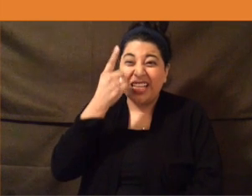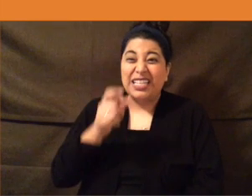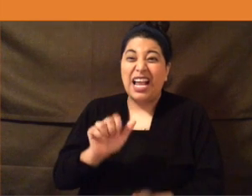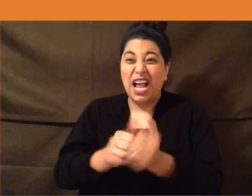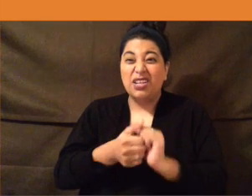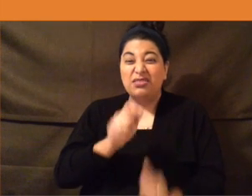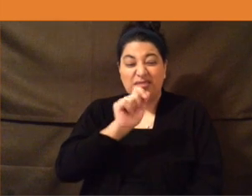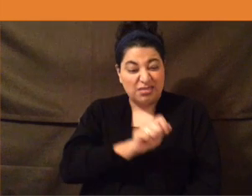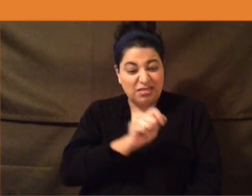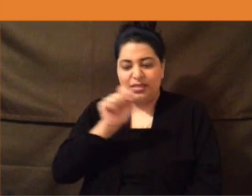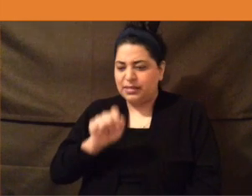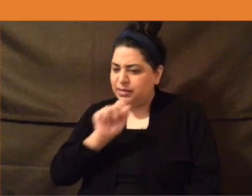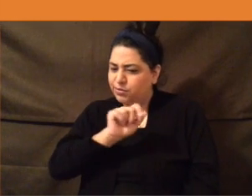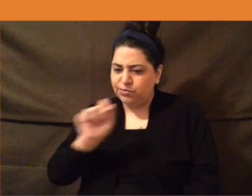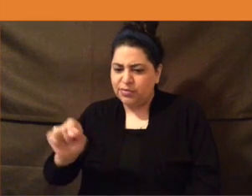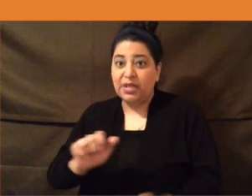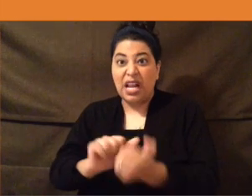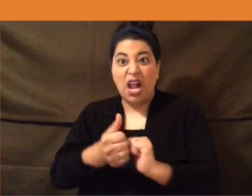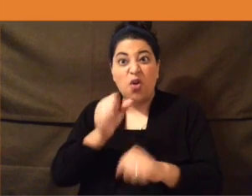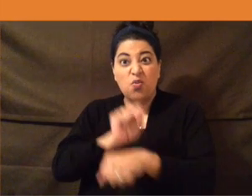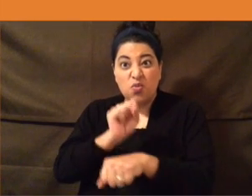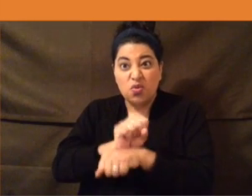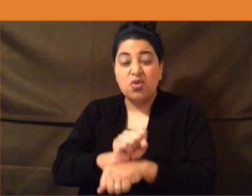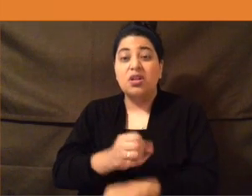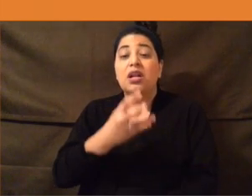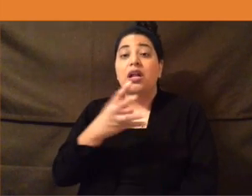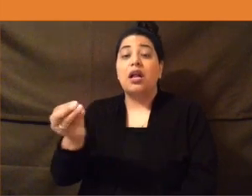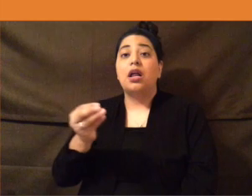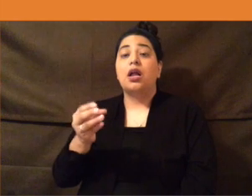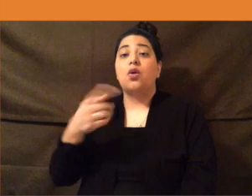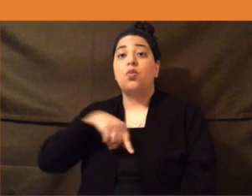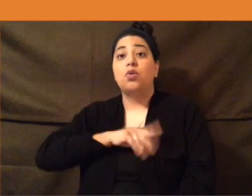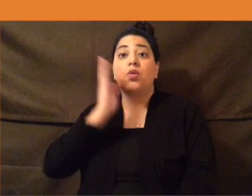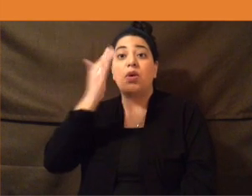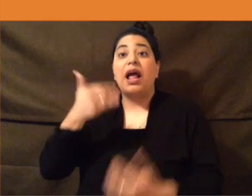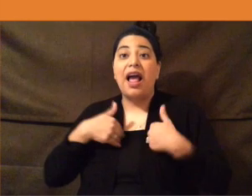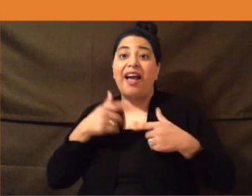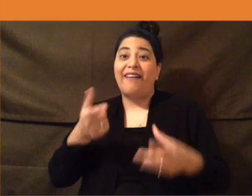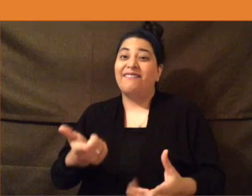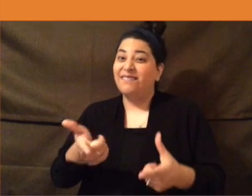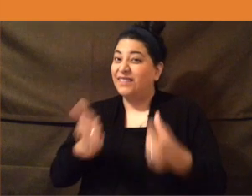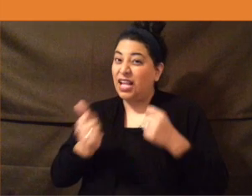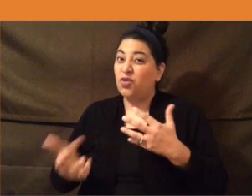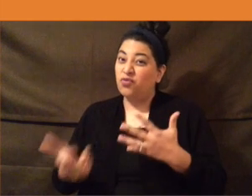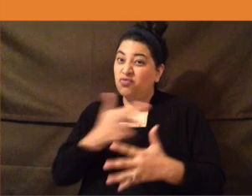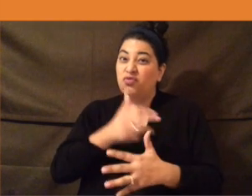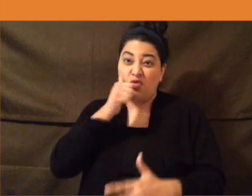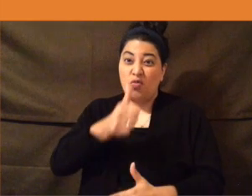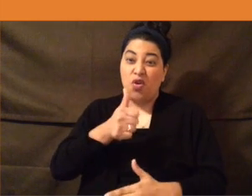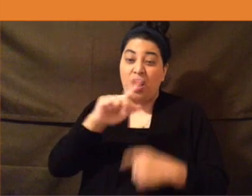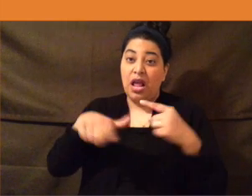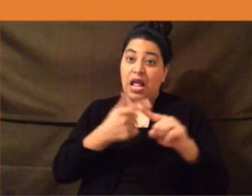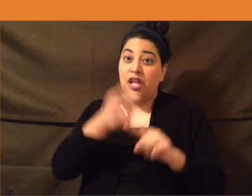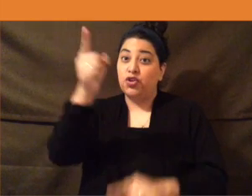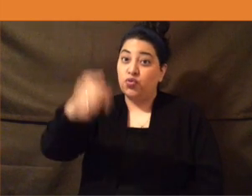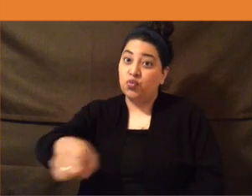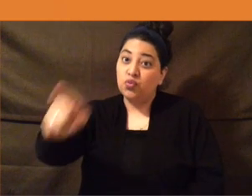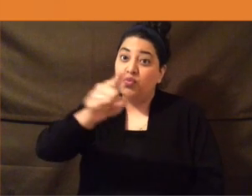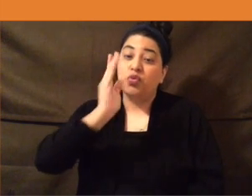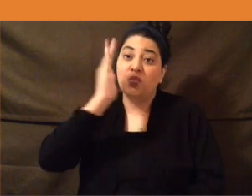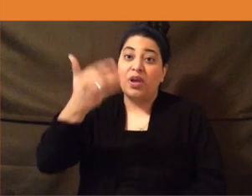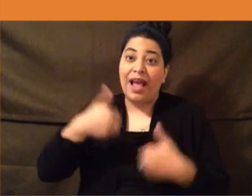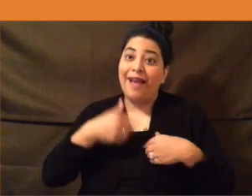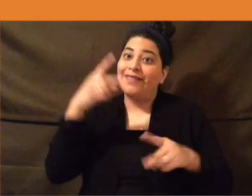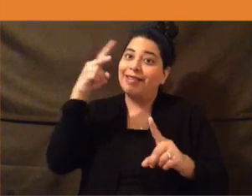punctuating these sentences with conjunctions, how it works. We are going to have a quick review tomorrow, and then you are